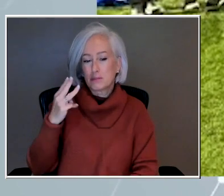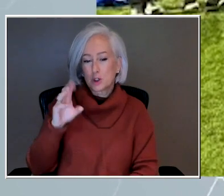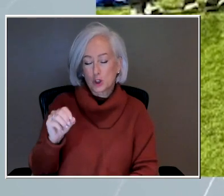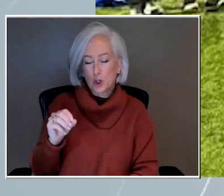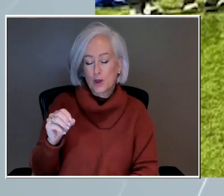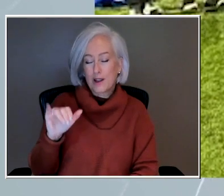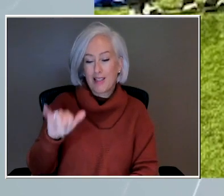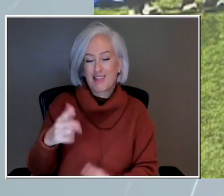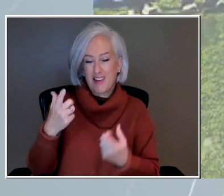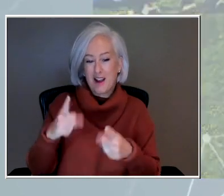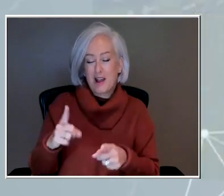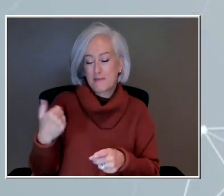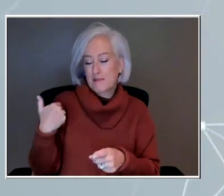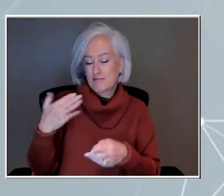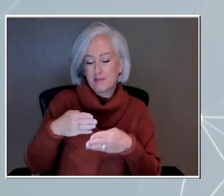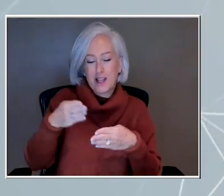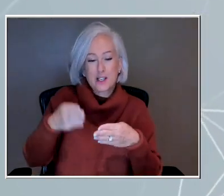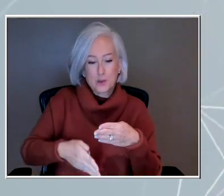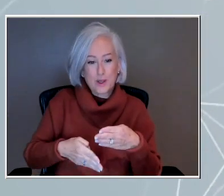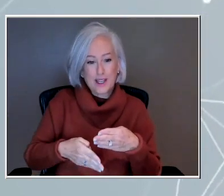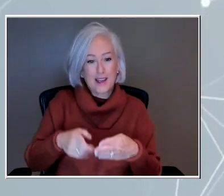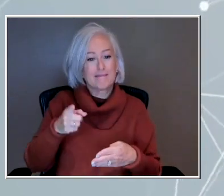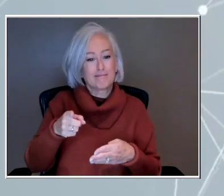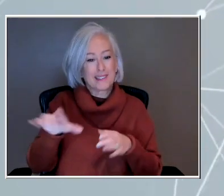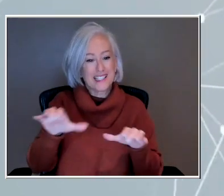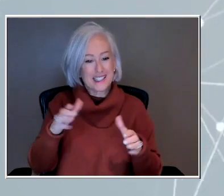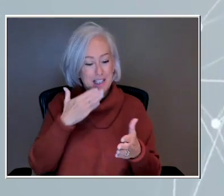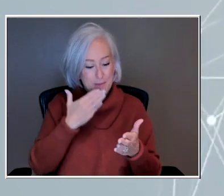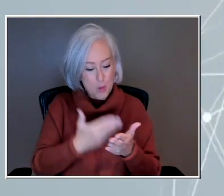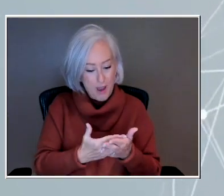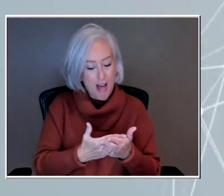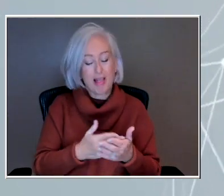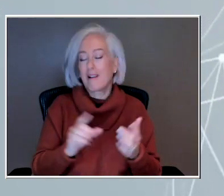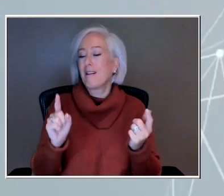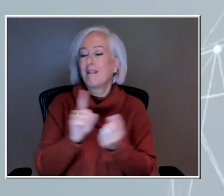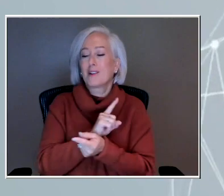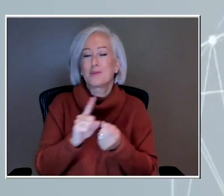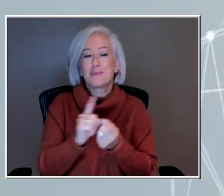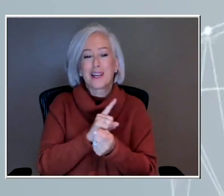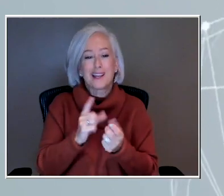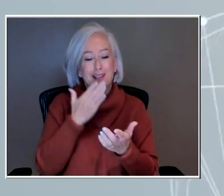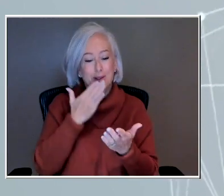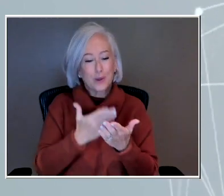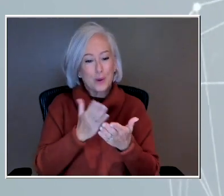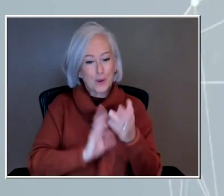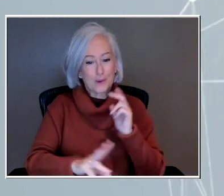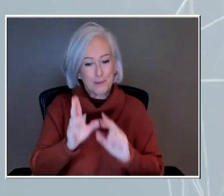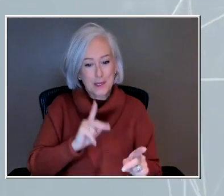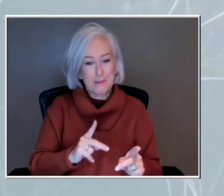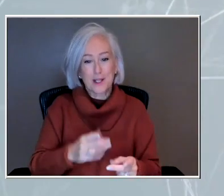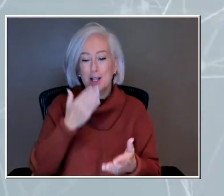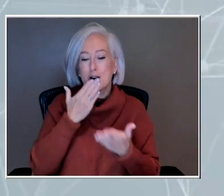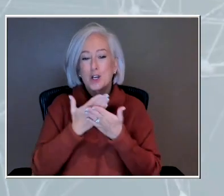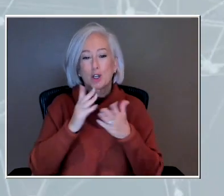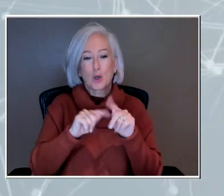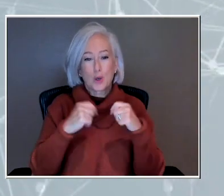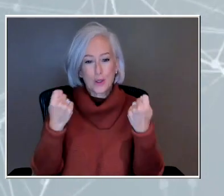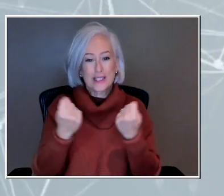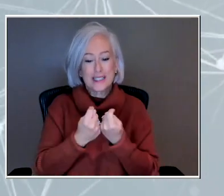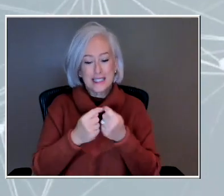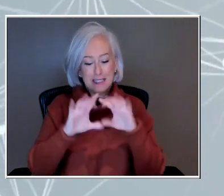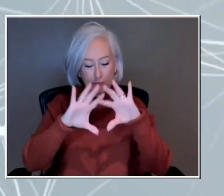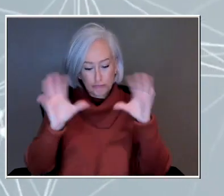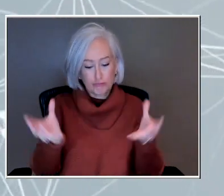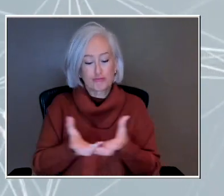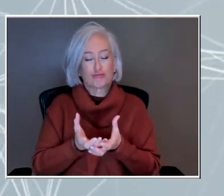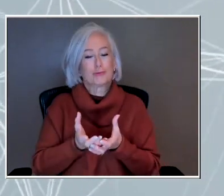And of course, you always meet good people and have good team dynamics. So it's been really positive for him for sure. Okay,